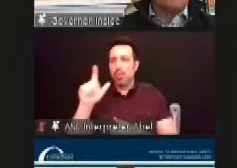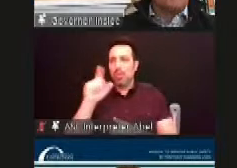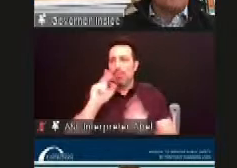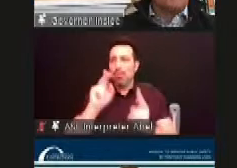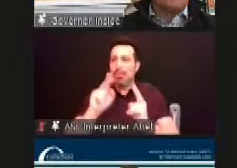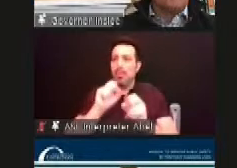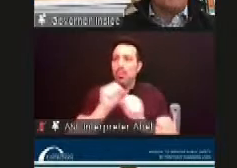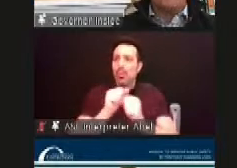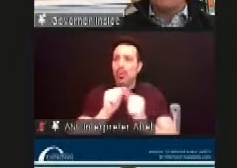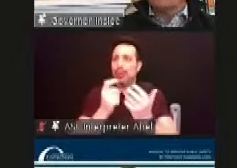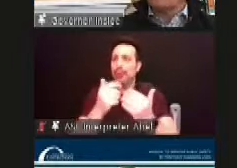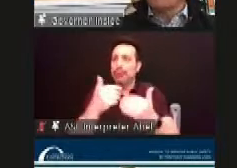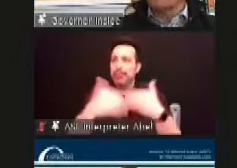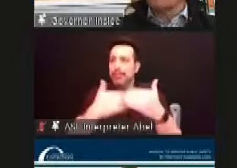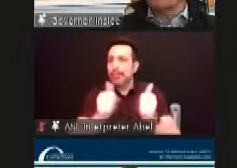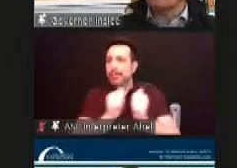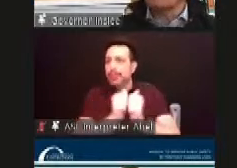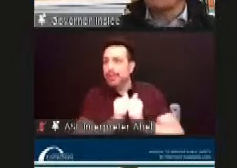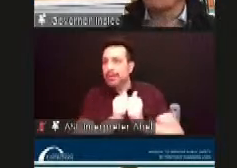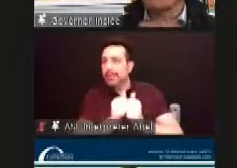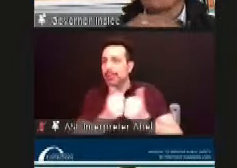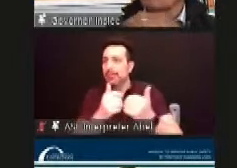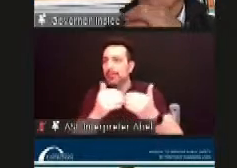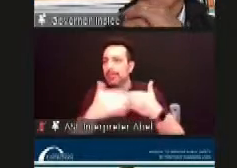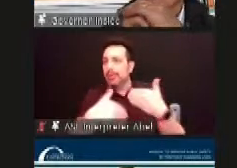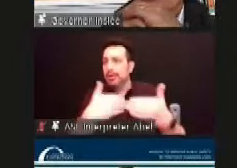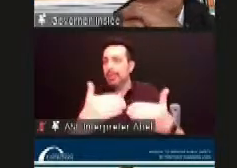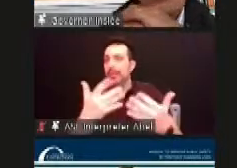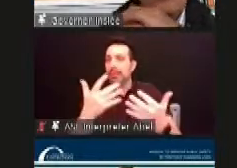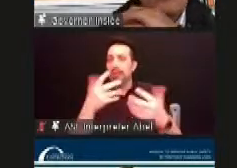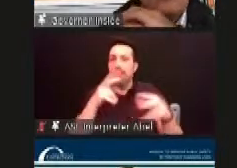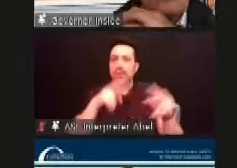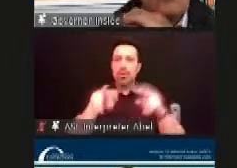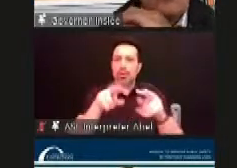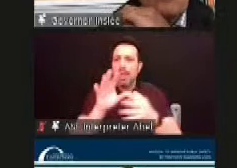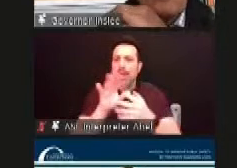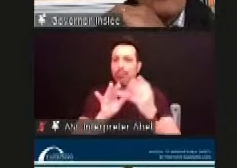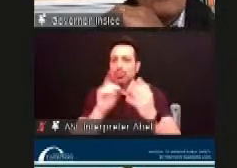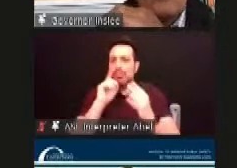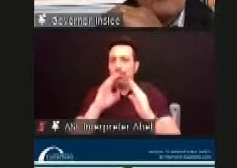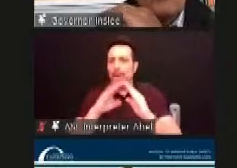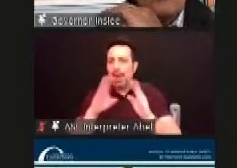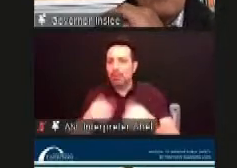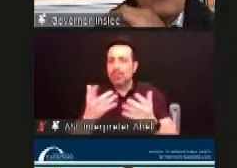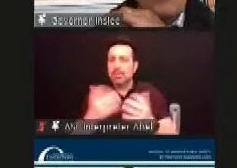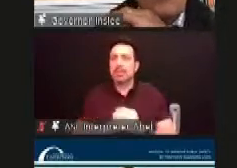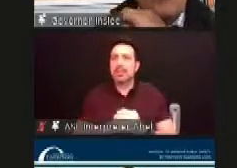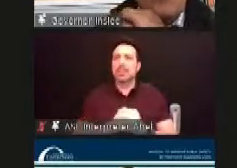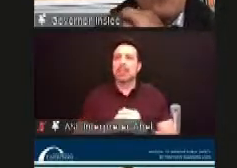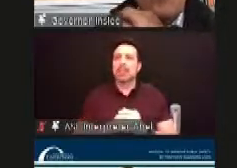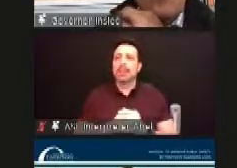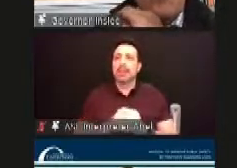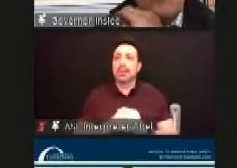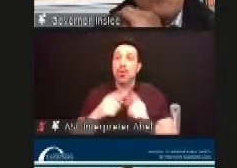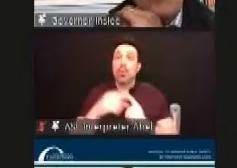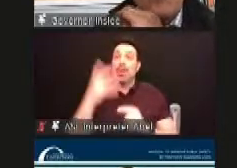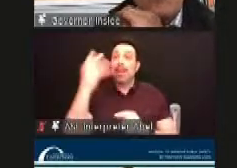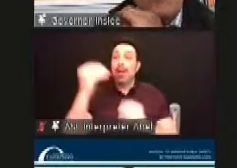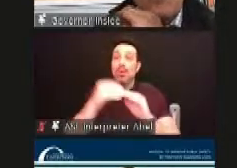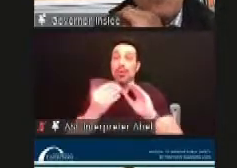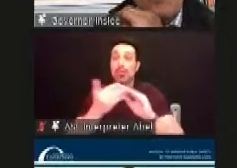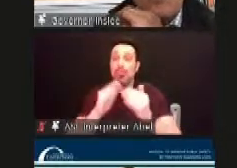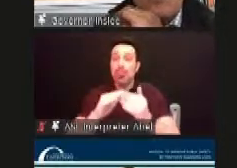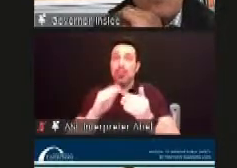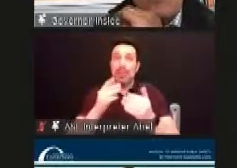with them along the way to start looking at the options for housing, and even when they're out in the community, when they finish